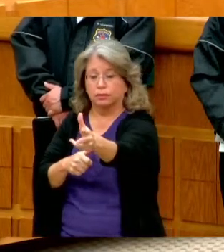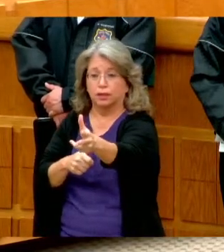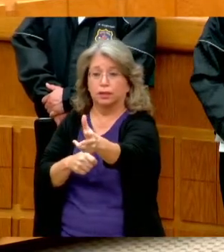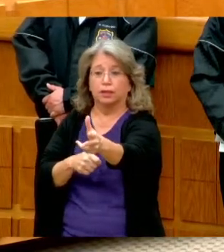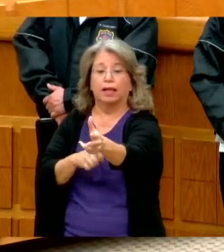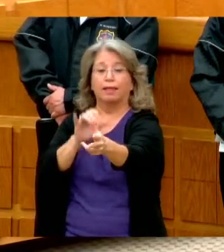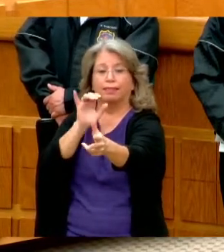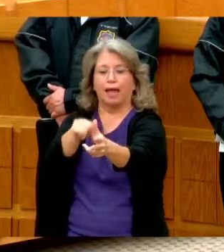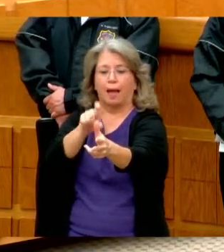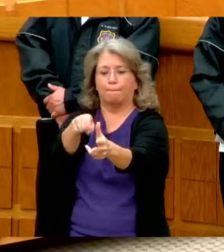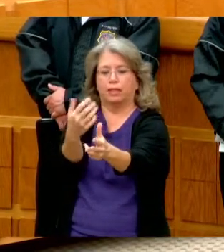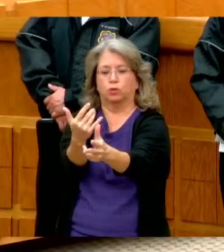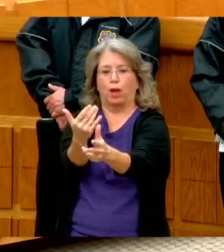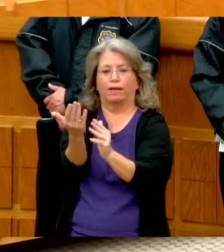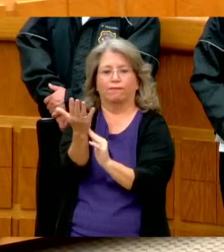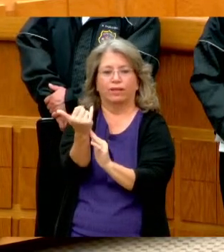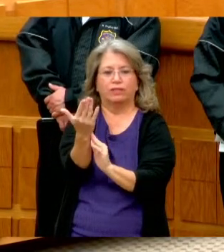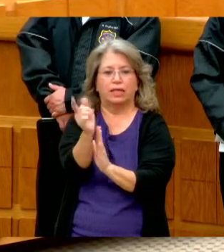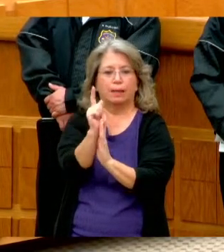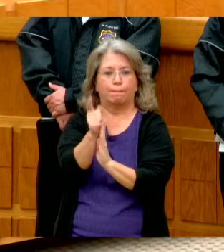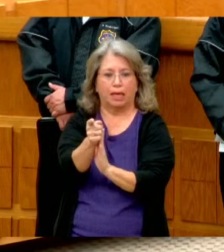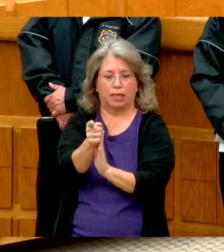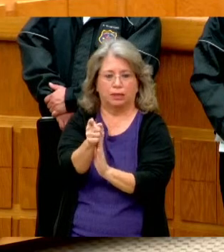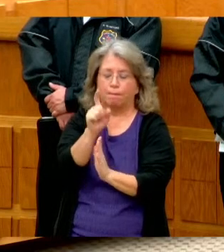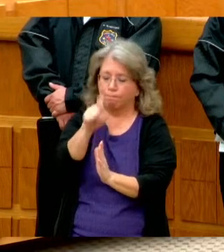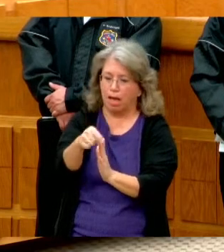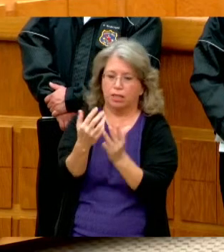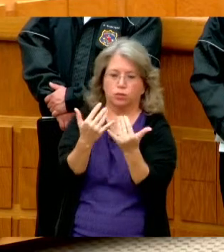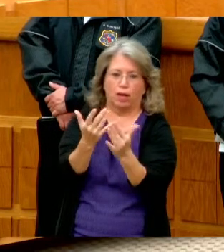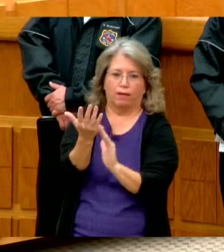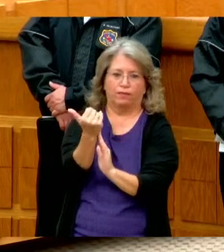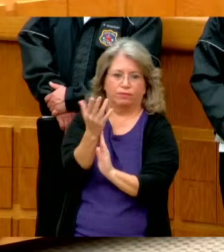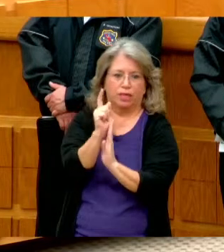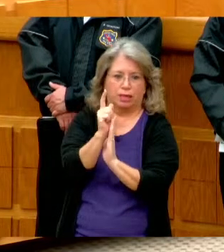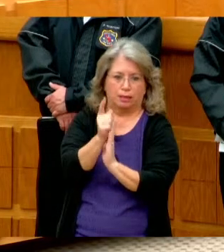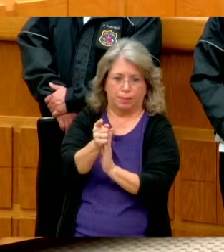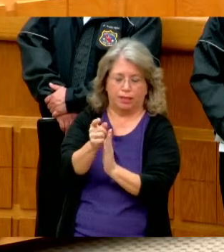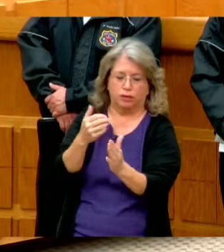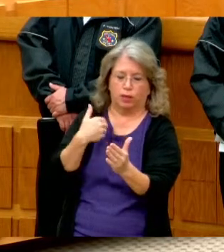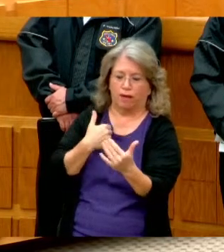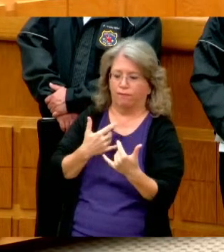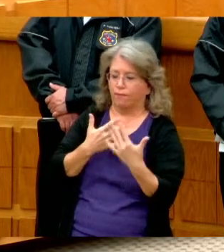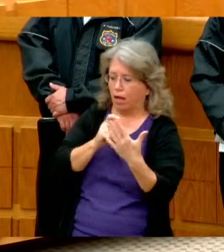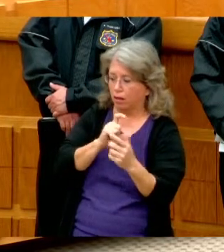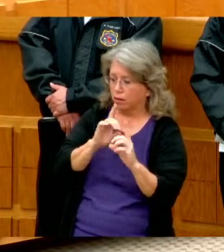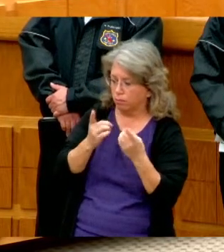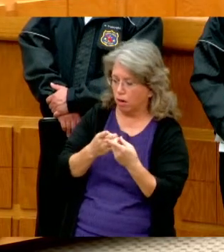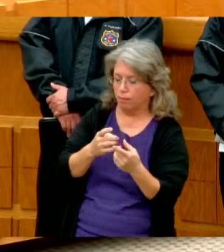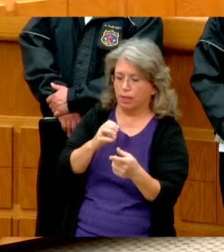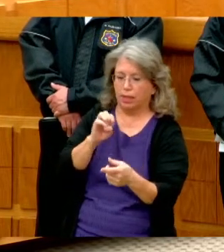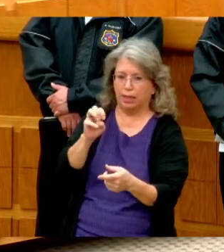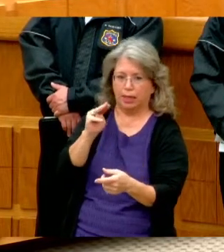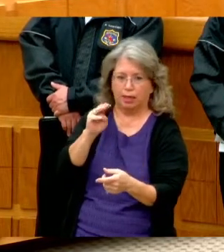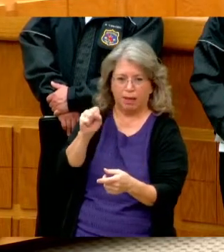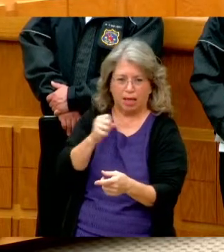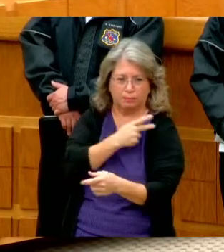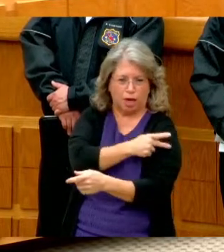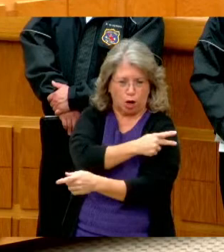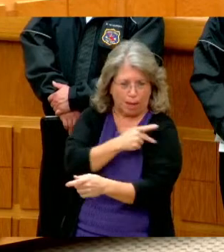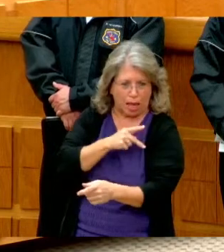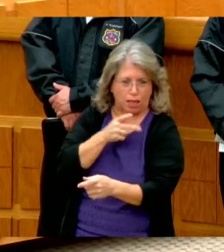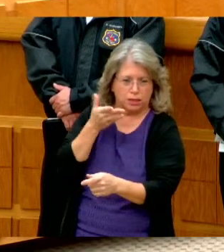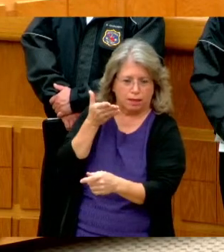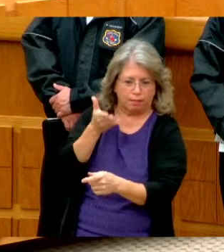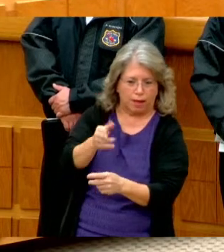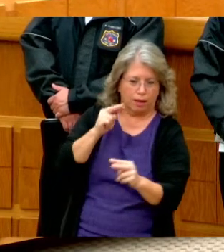a 15 minutes added to that time. They have to wait the 15 minutes. We have fire department, EMS, paramedics there just to